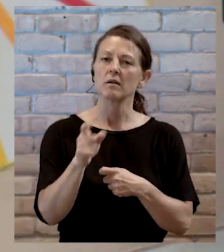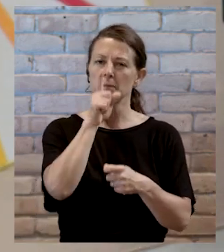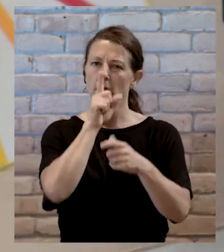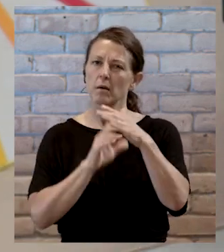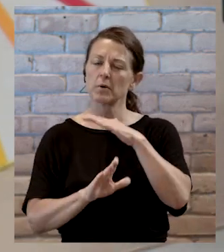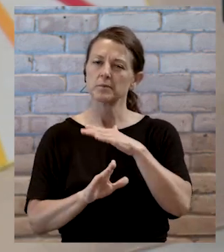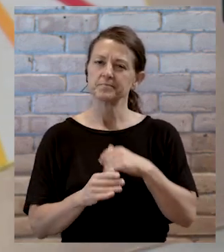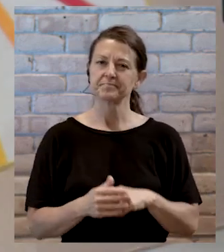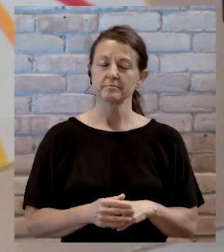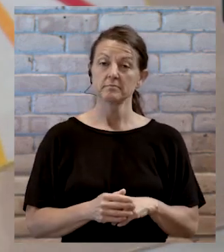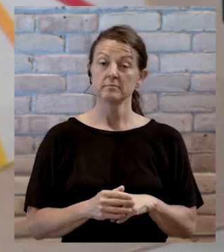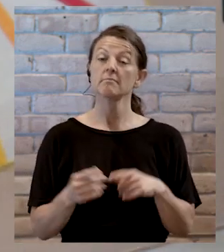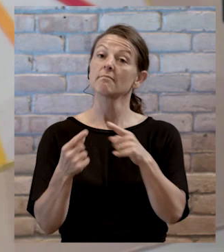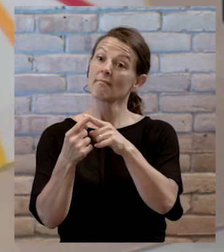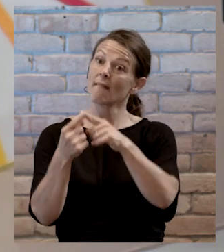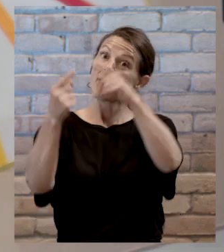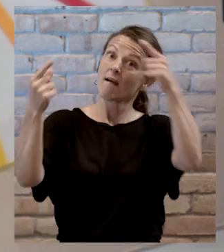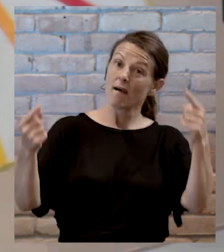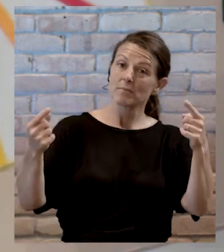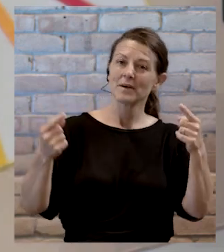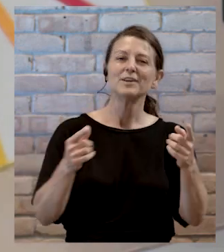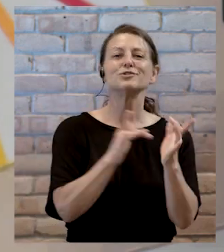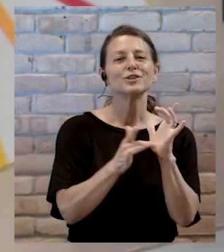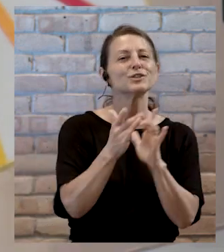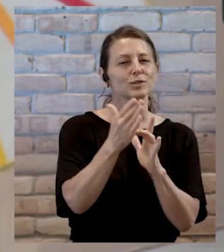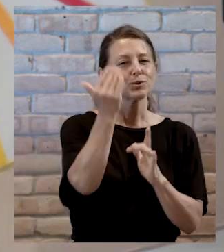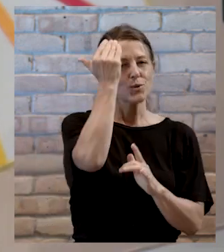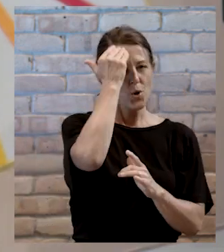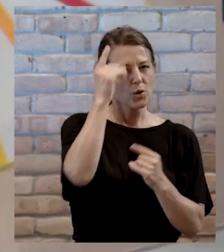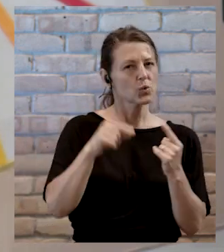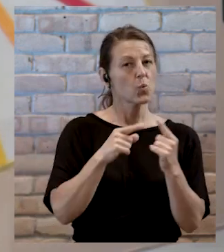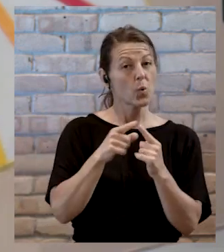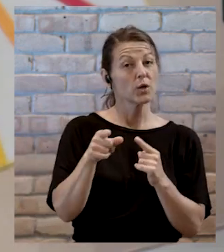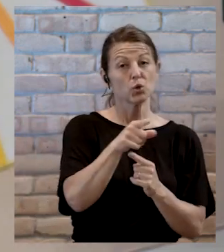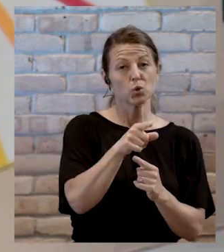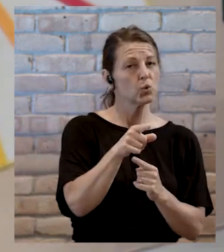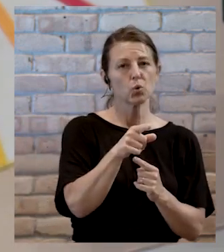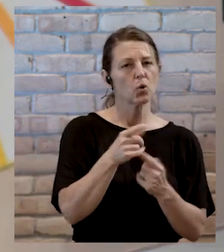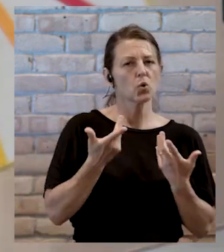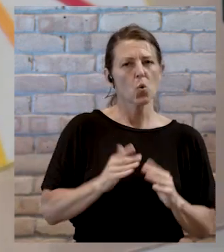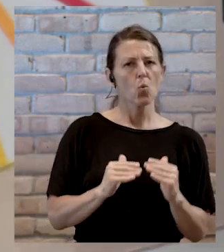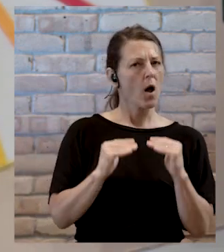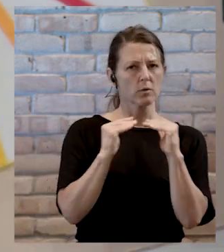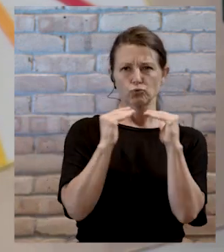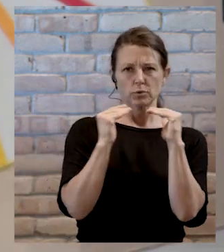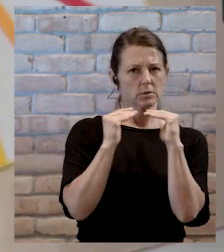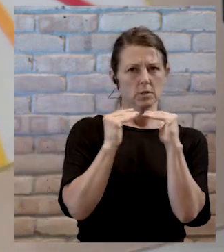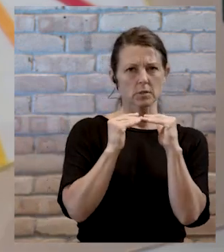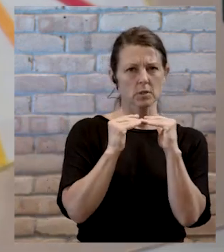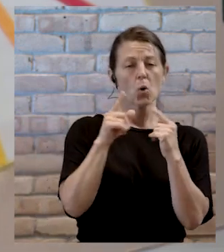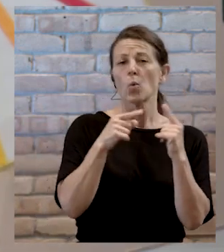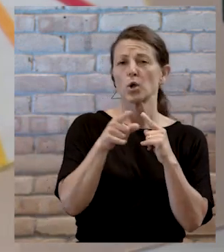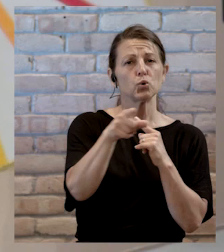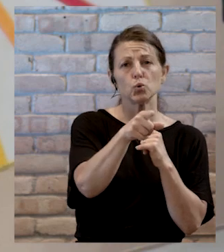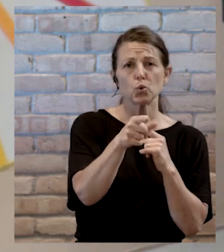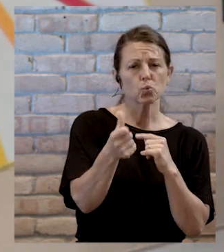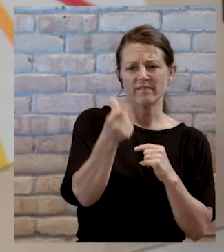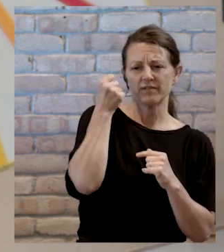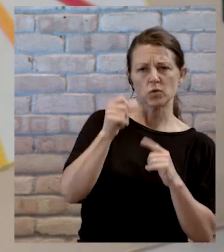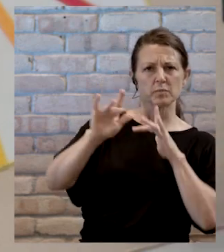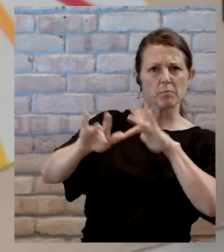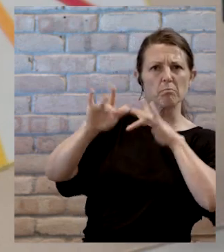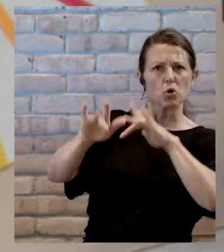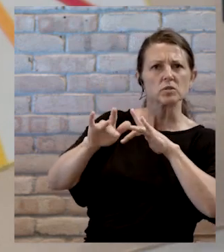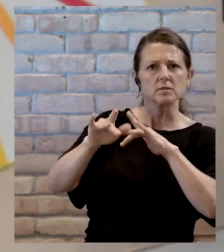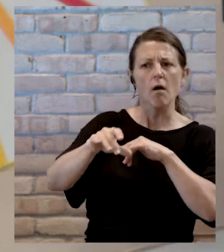And on the other side of the coin, Jesus knows when you weren't seeking justice. Jesus knows when you weren't being merciful. Jesus knows